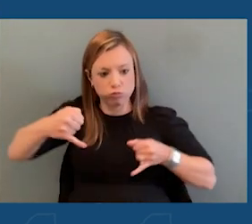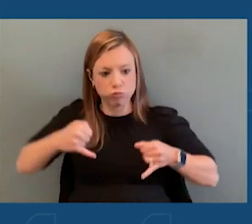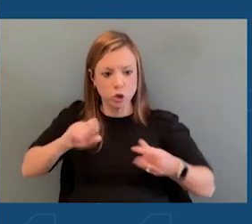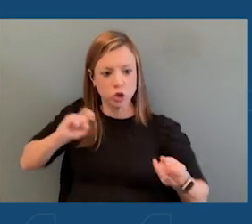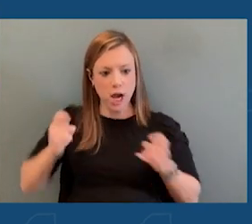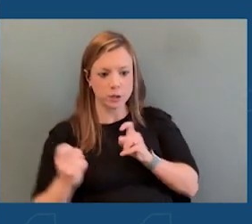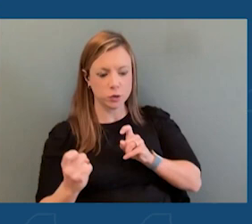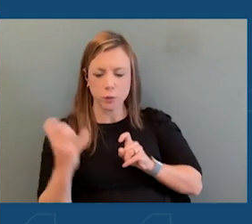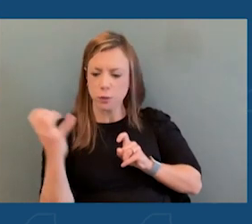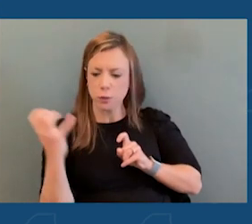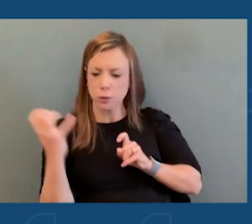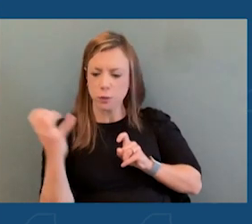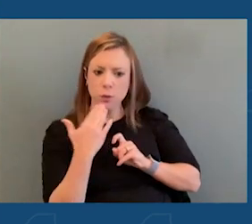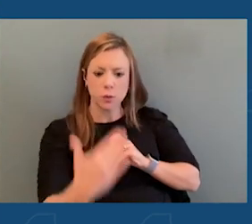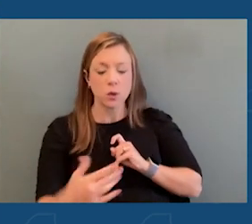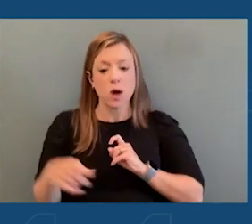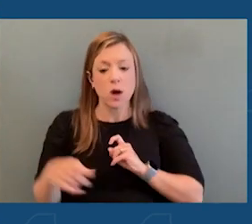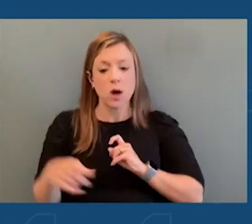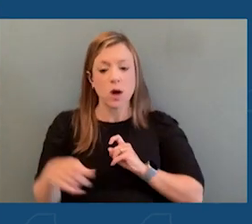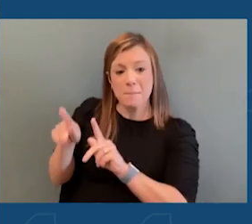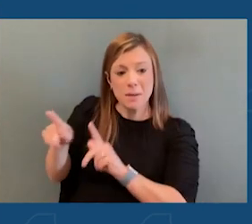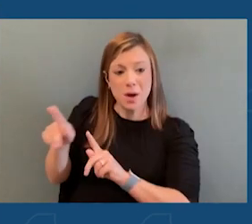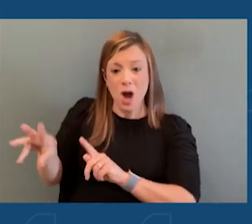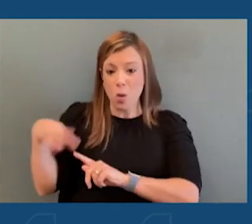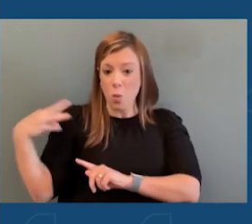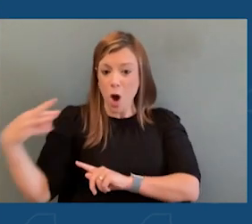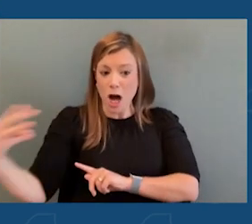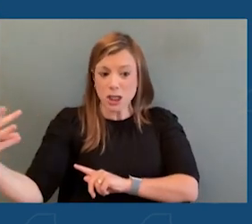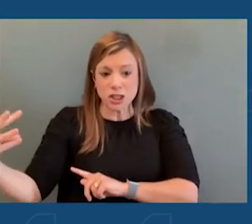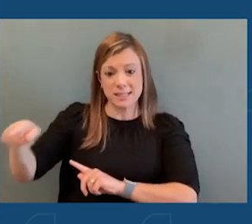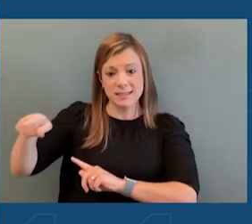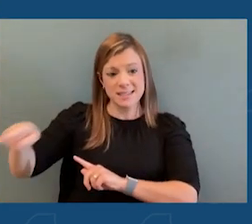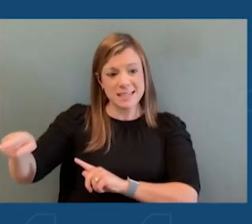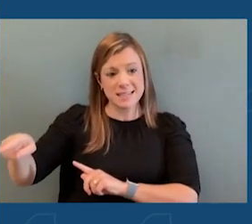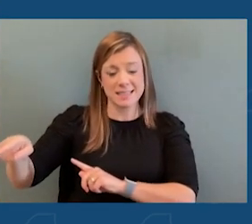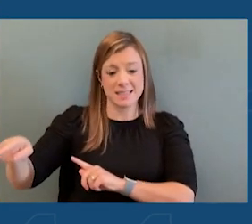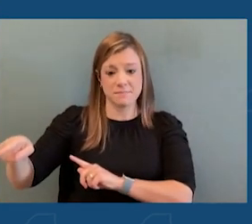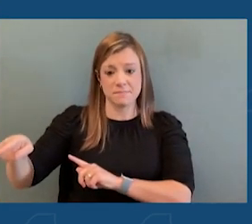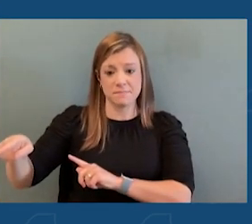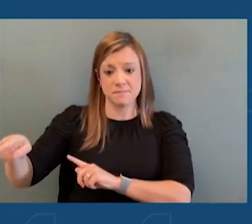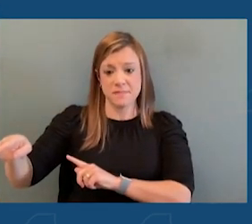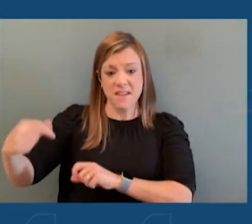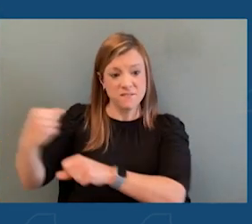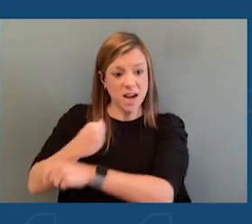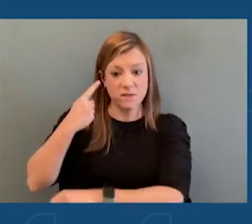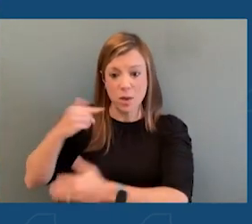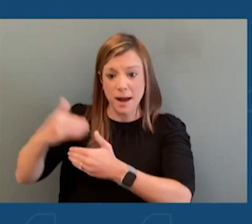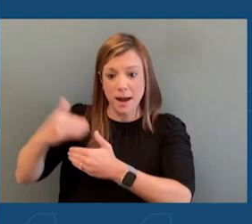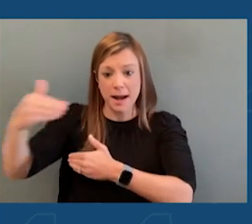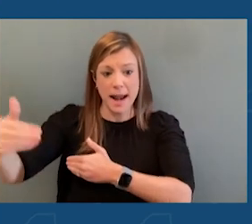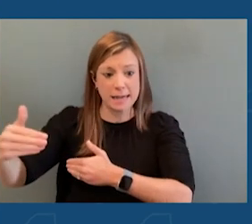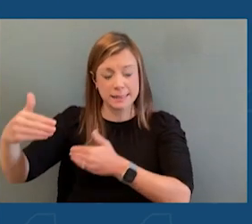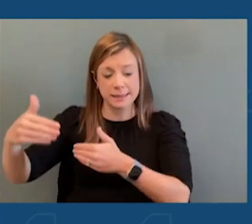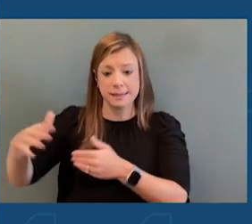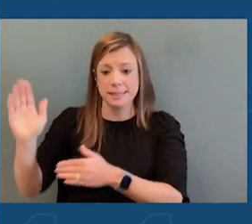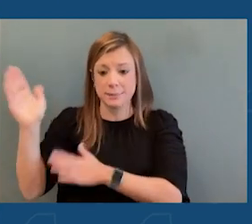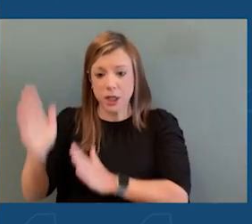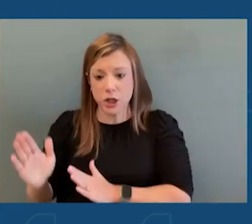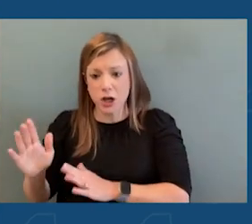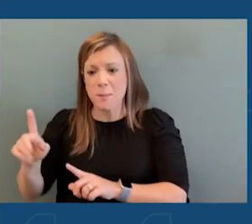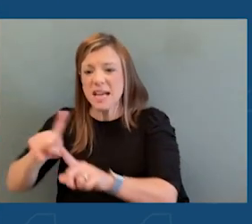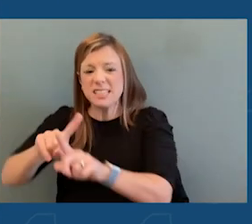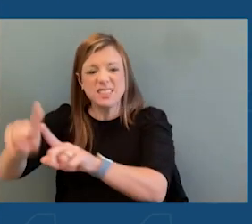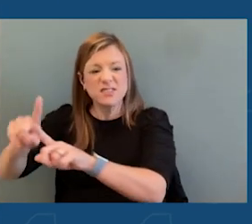now fighting the good fight for the next speaker, but he also, but Anady is here and he